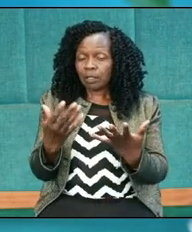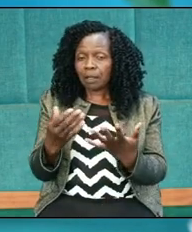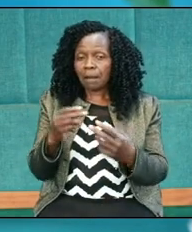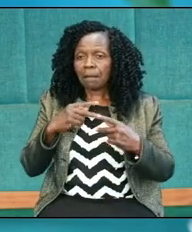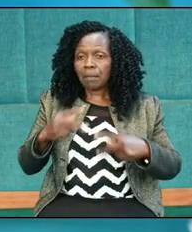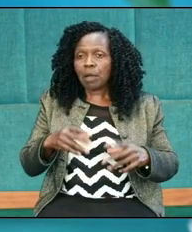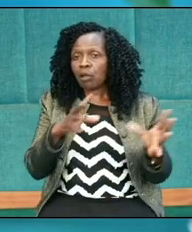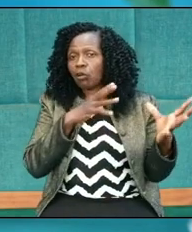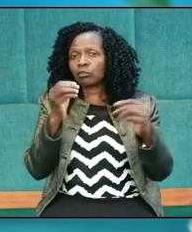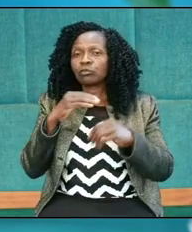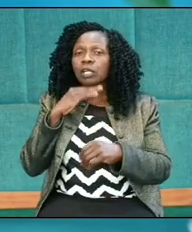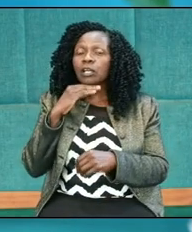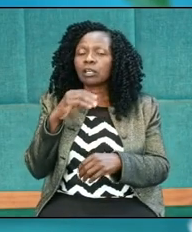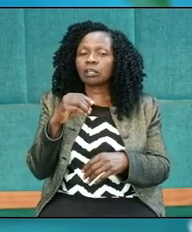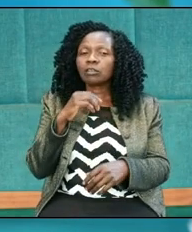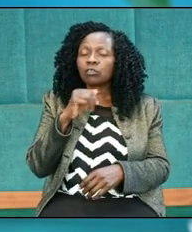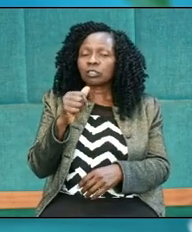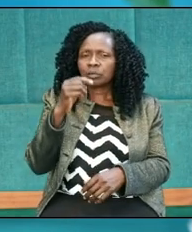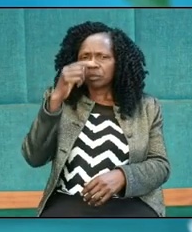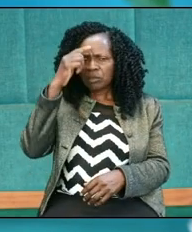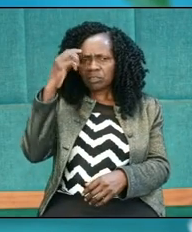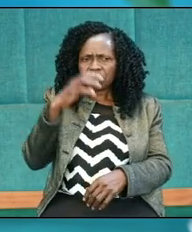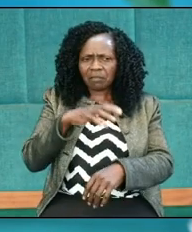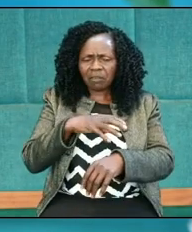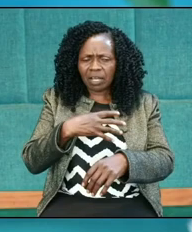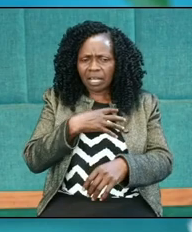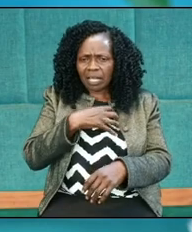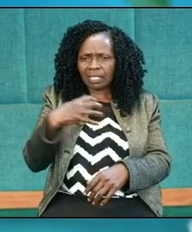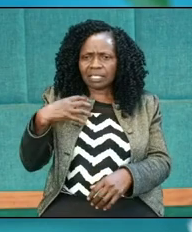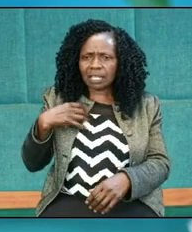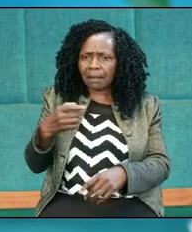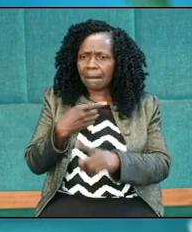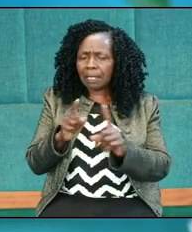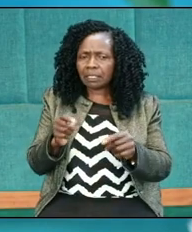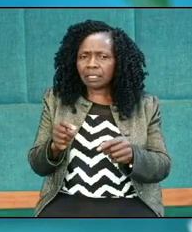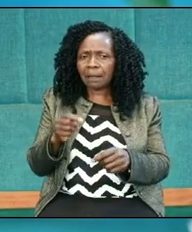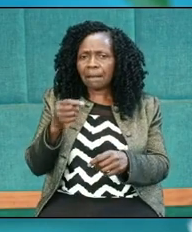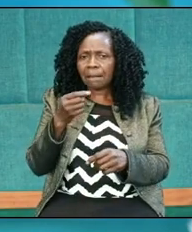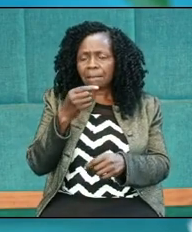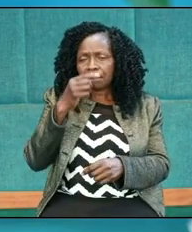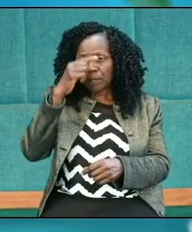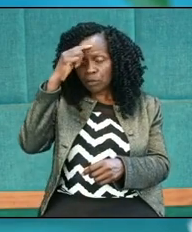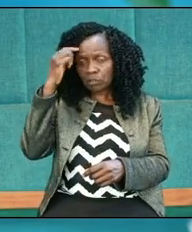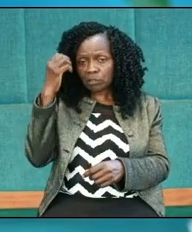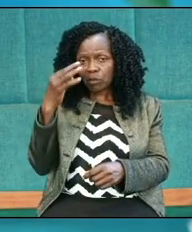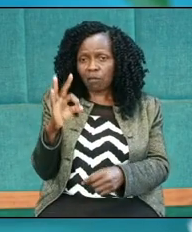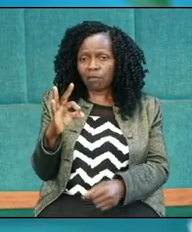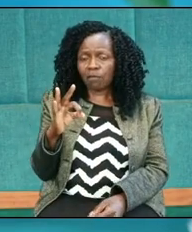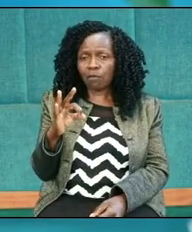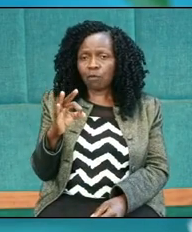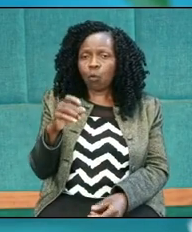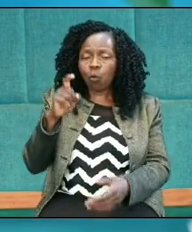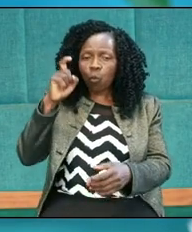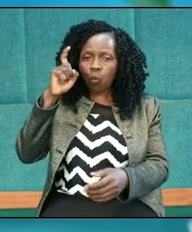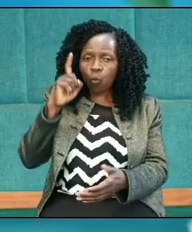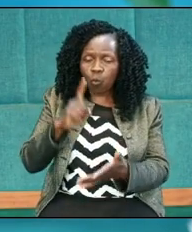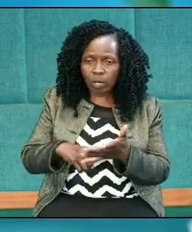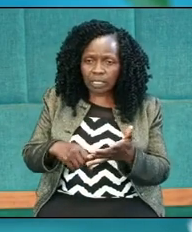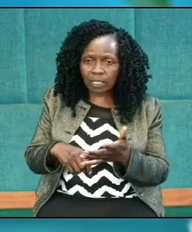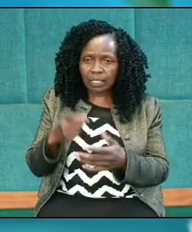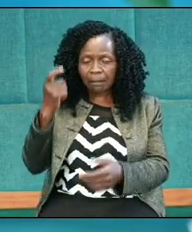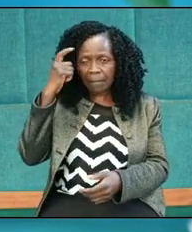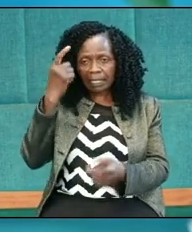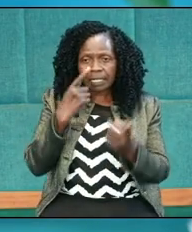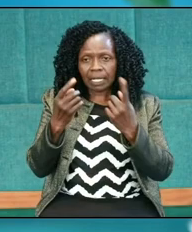die. Not because of, for example, cancer, but because of actually what the mind is telling